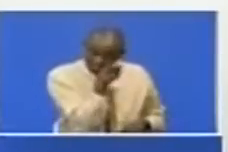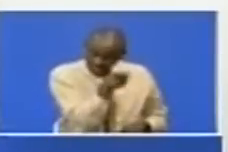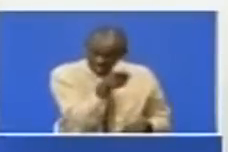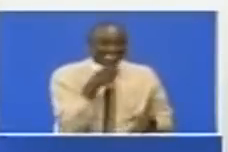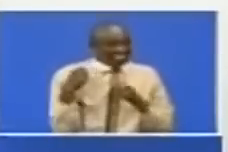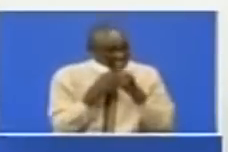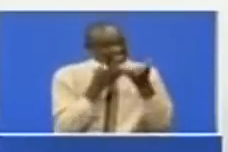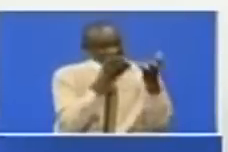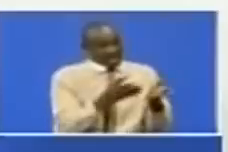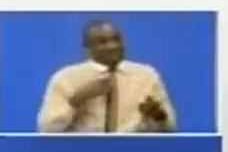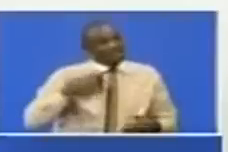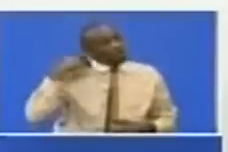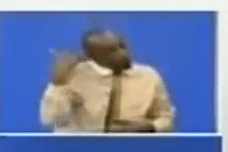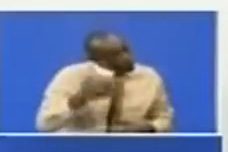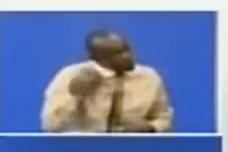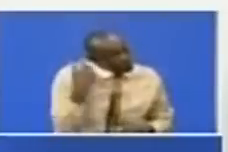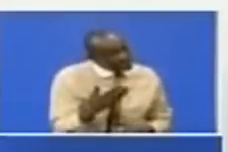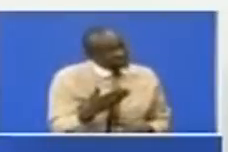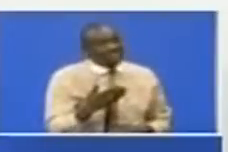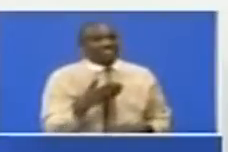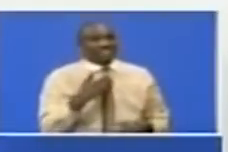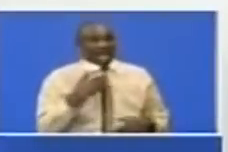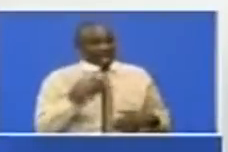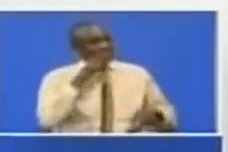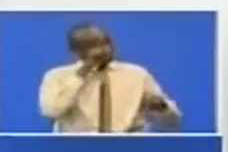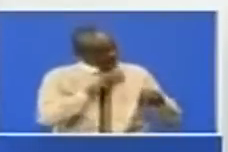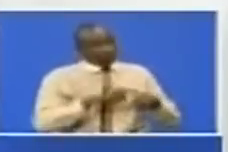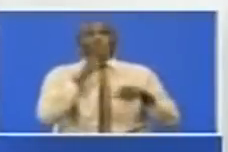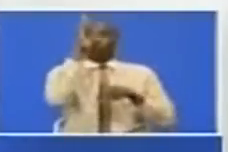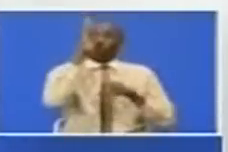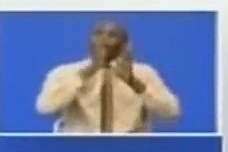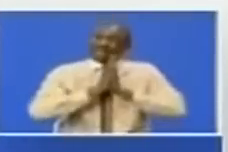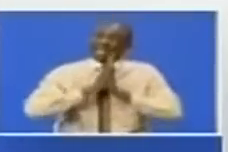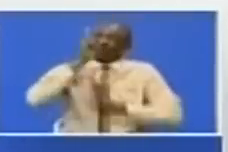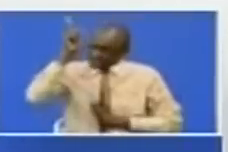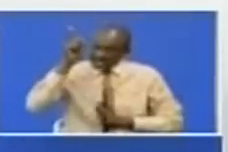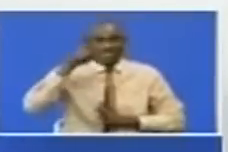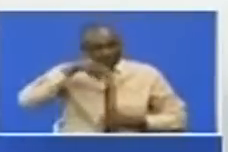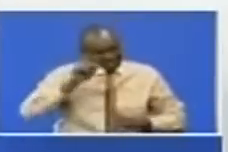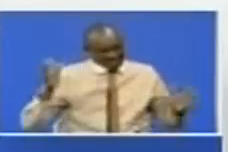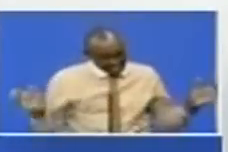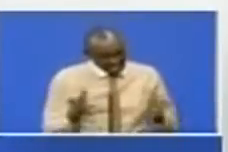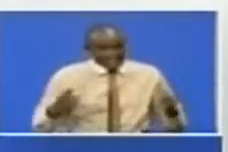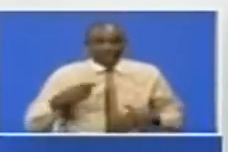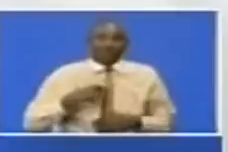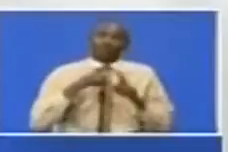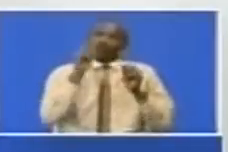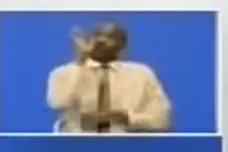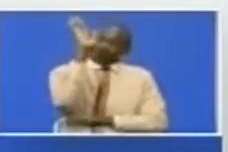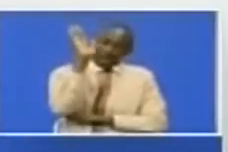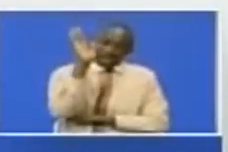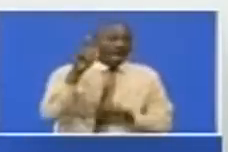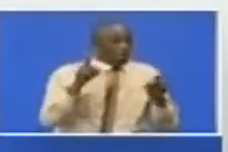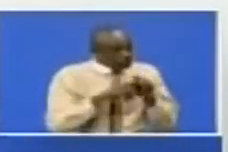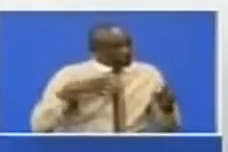those challenges, I always turn to God in prayer, mm-hmm. and I find also encouragement from his word, mm-hmm. and also